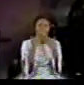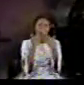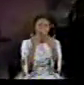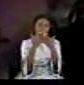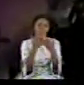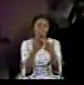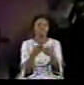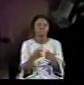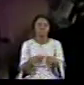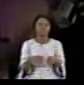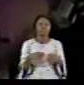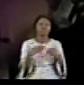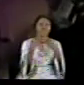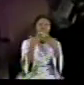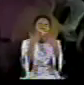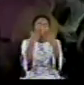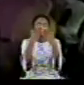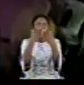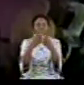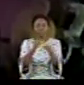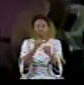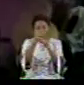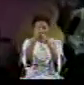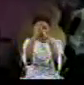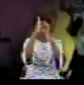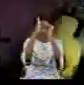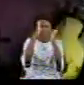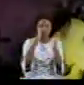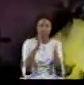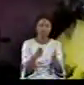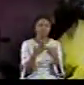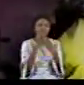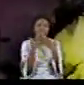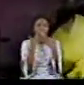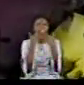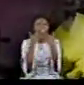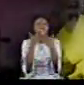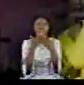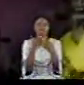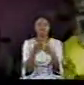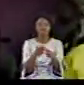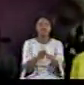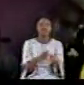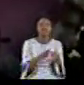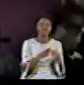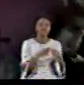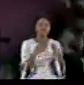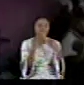Oh,